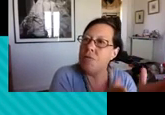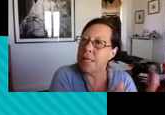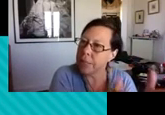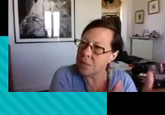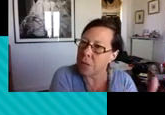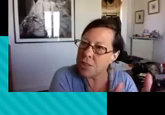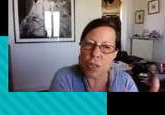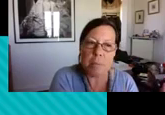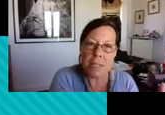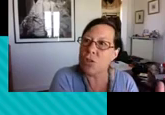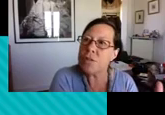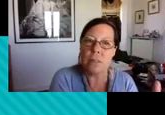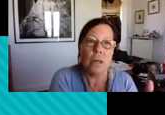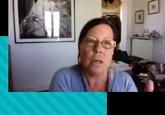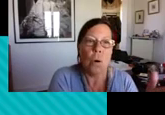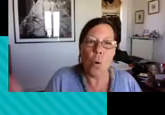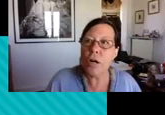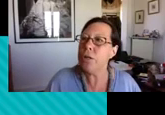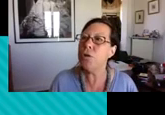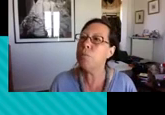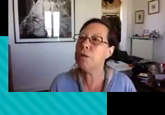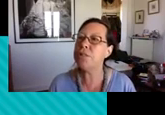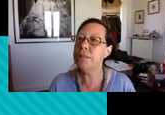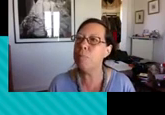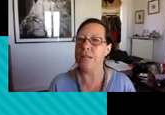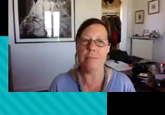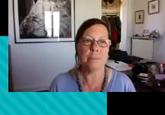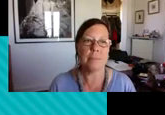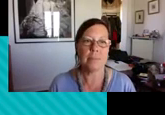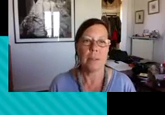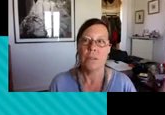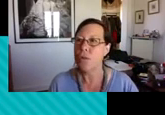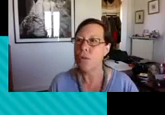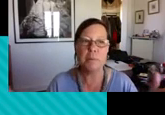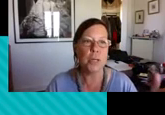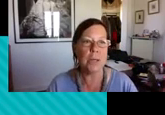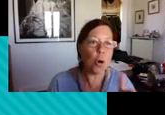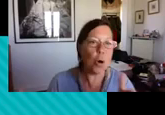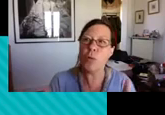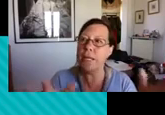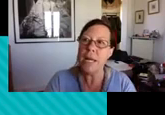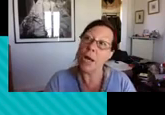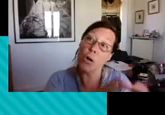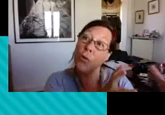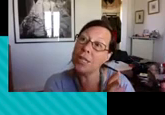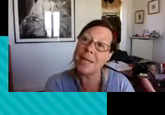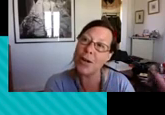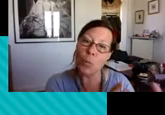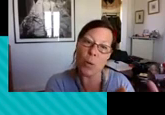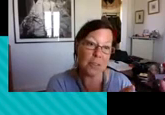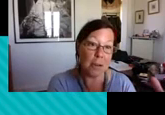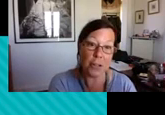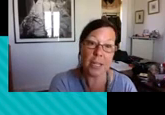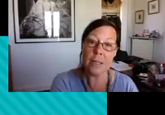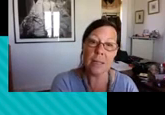and following these very strict measures or your own personal liberty. So it's between an authoritarian